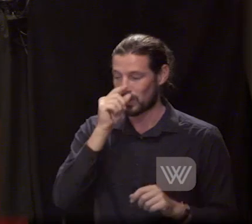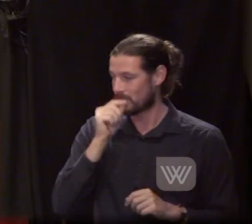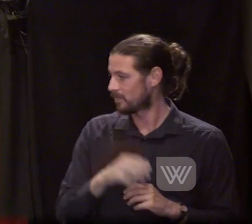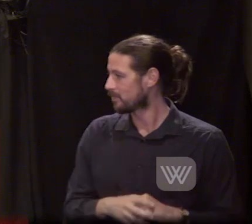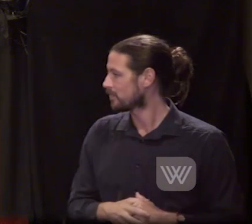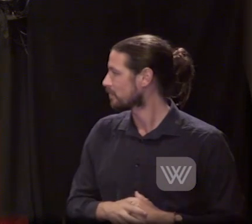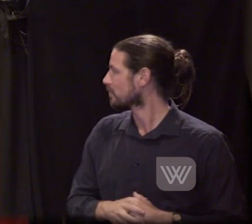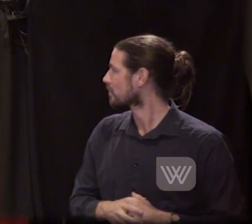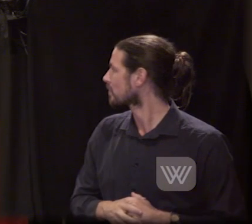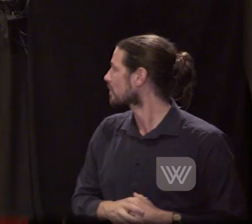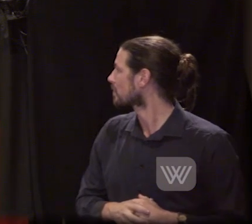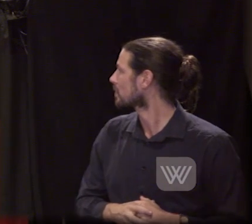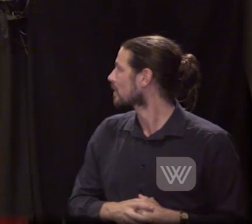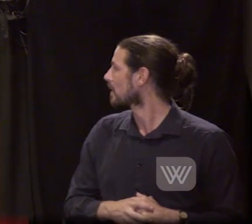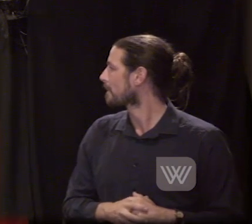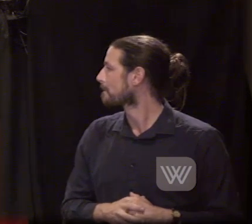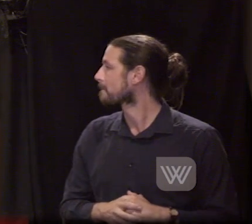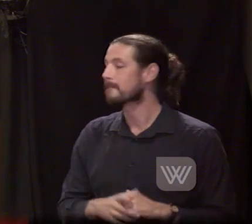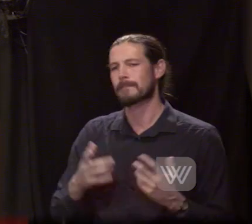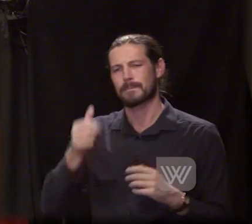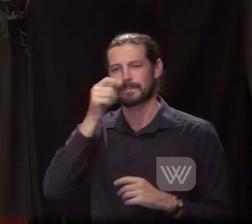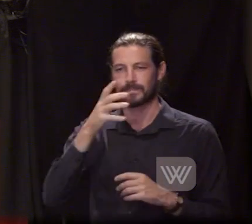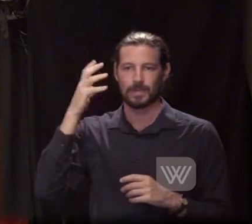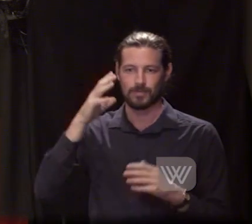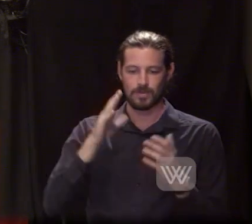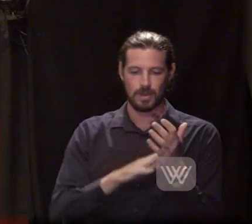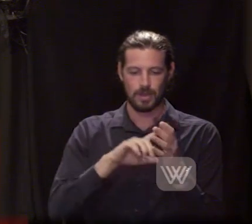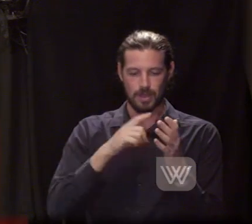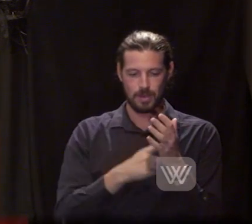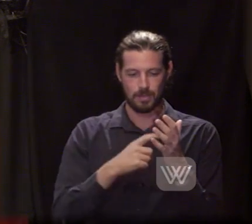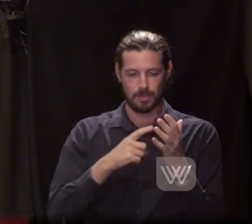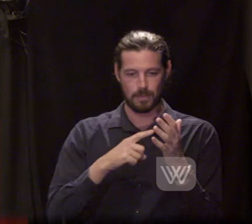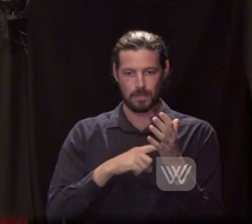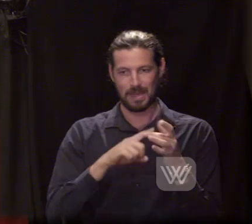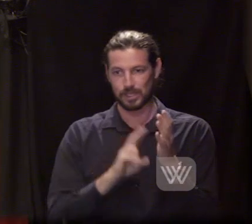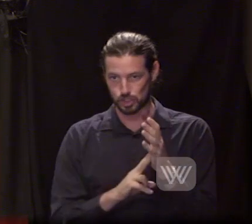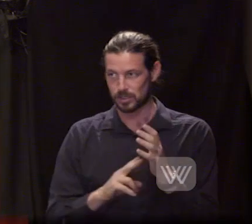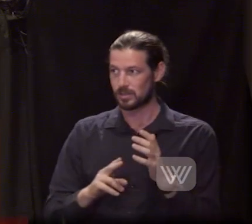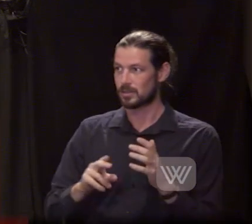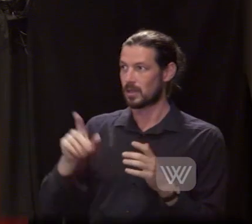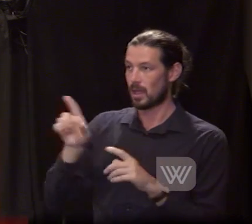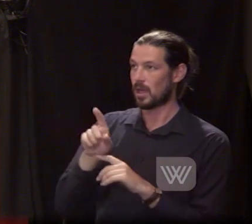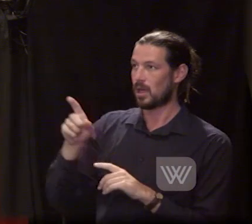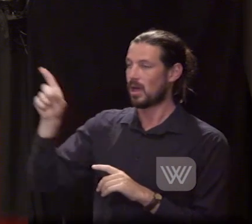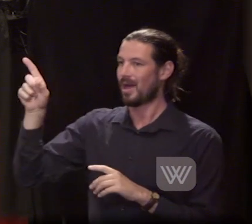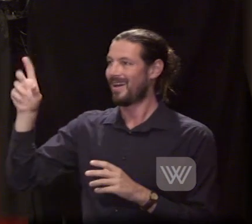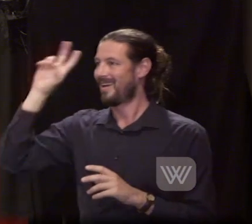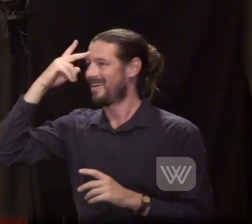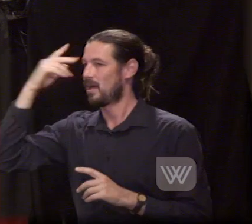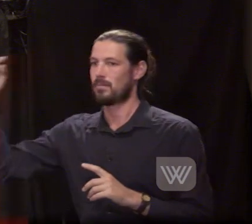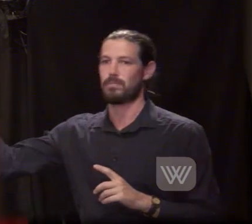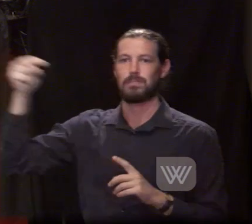Especially that has a link to, the Martian where they were going one direction, they had to turn around and go back again. And that totally changes